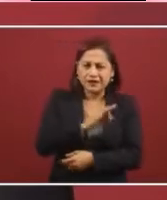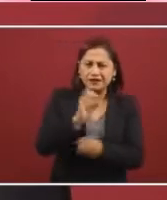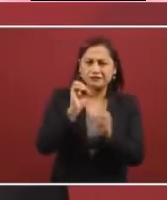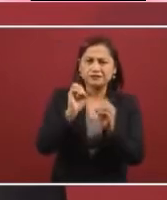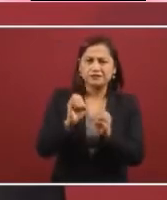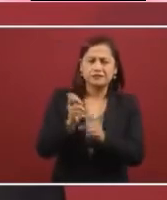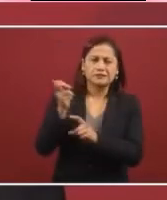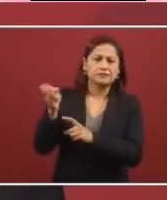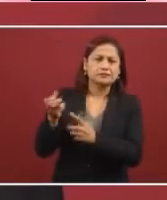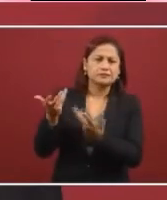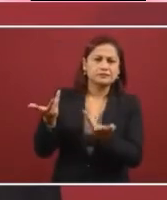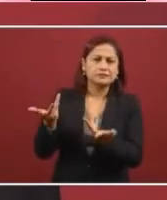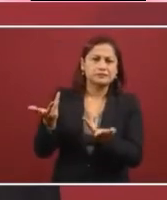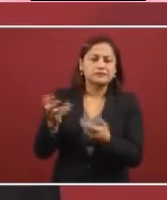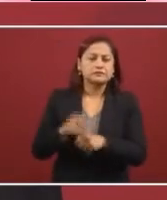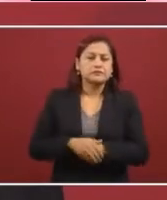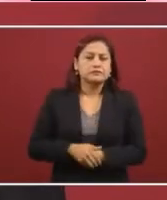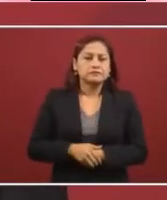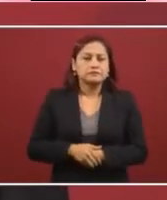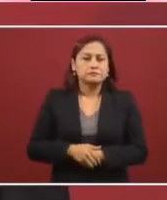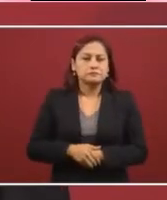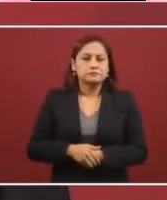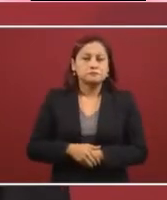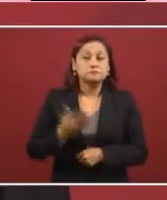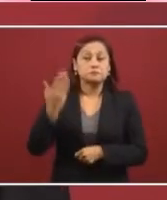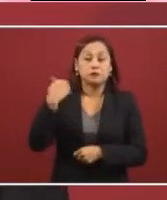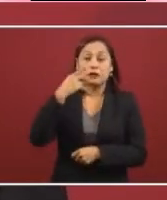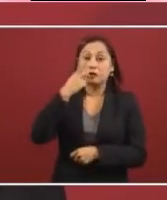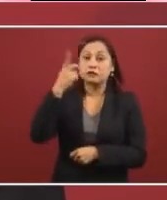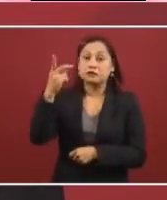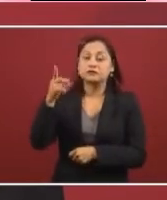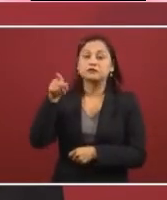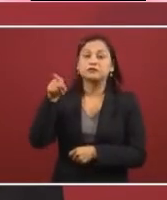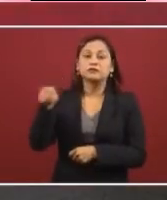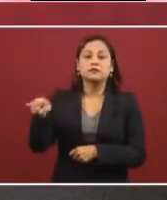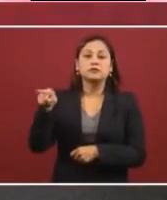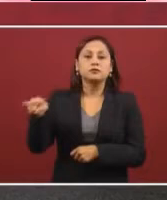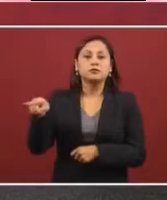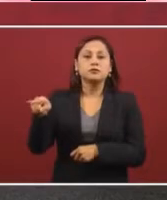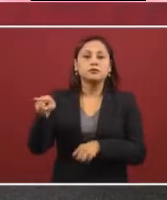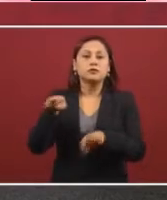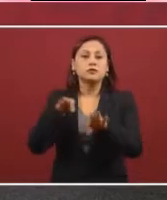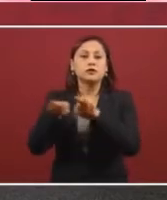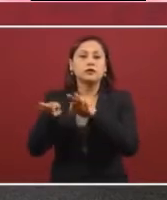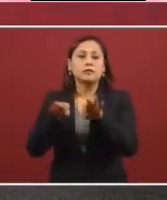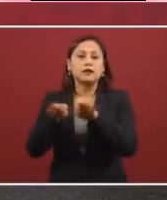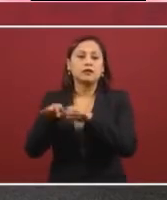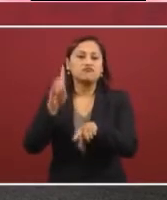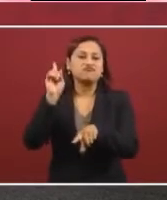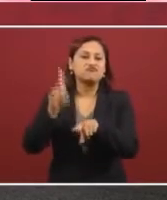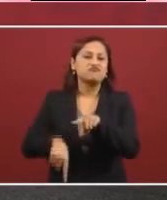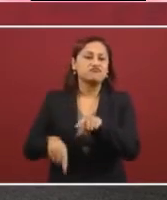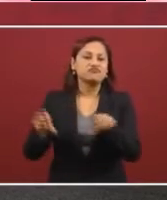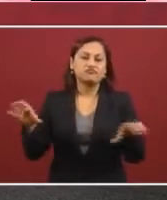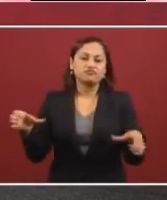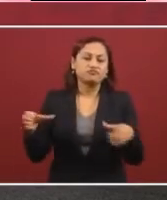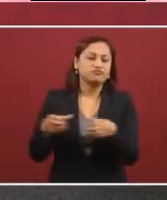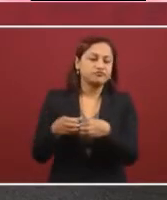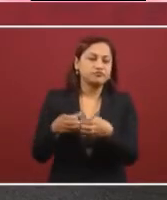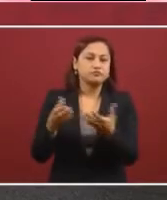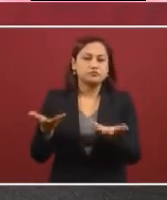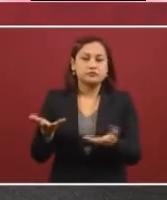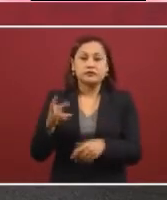desaparecía that, su fuente de trabajo, that their work su, was going to be dissolved. That